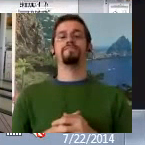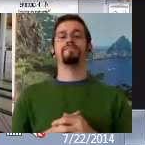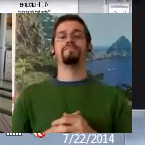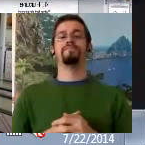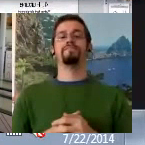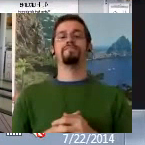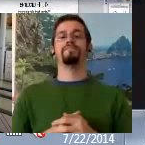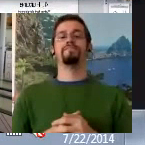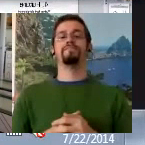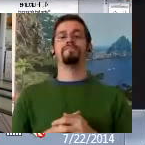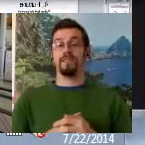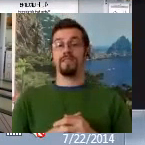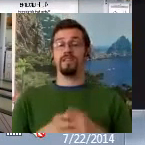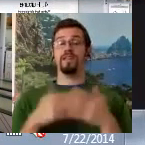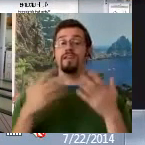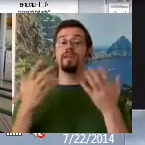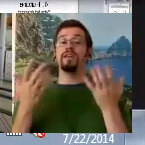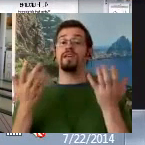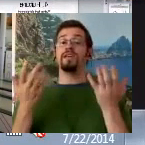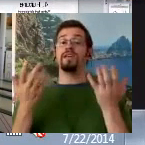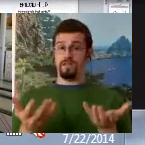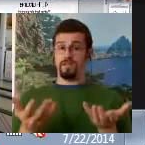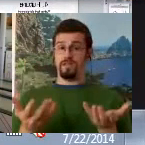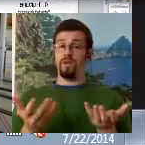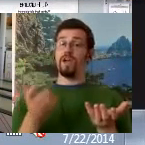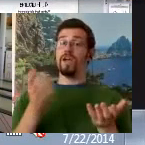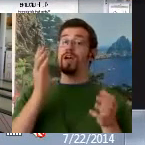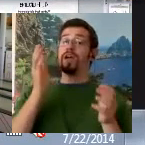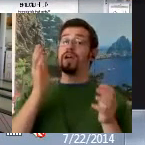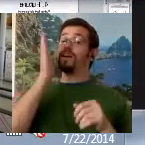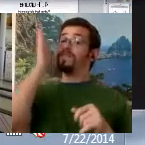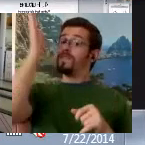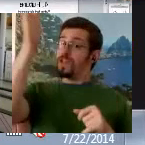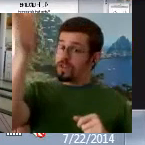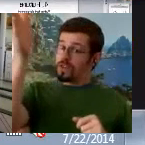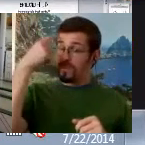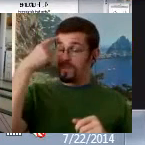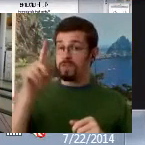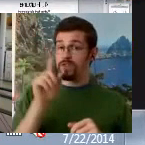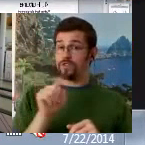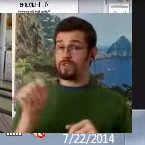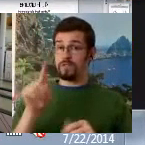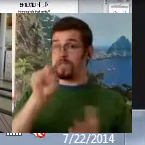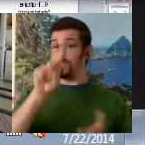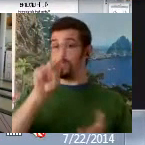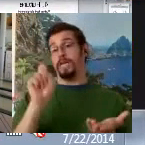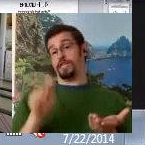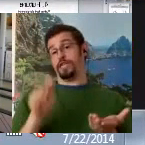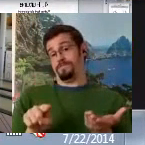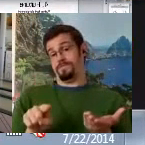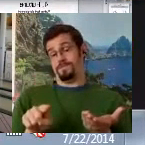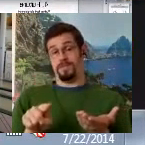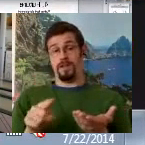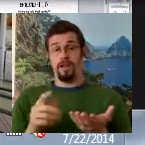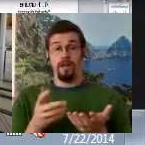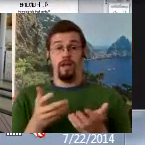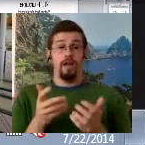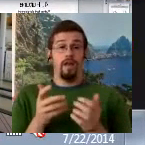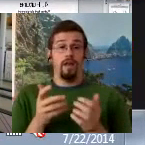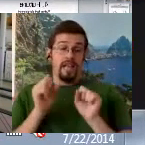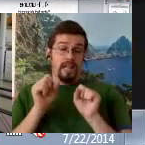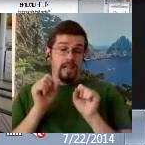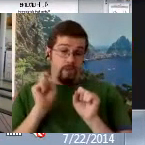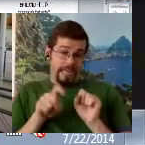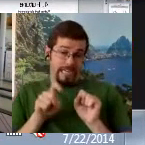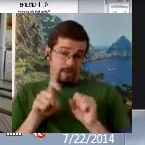So the future of the TrueType font is the question here. We need to work on the quality of the